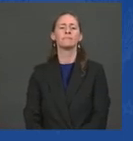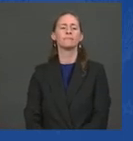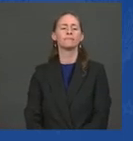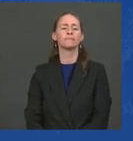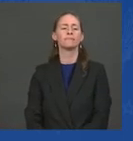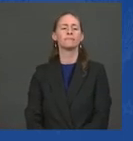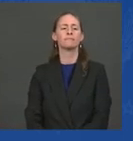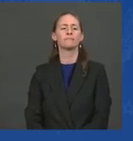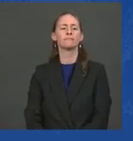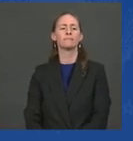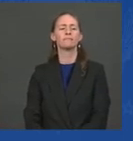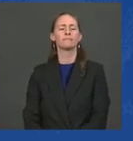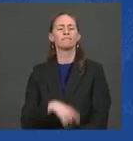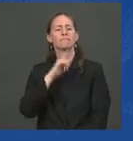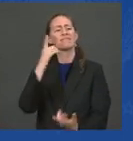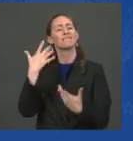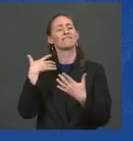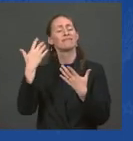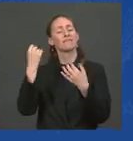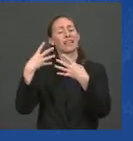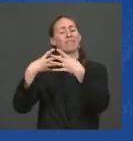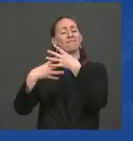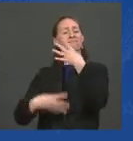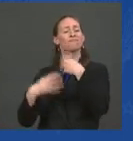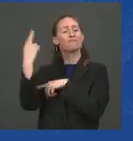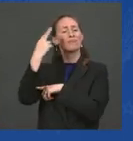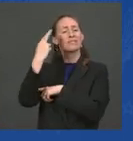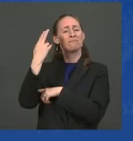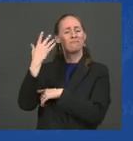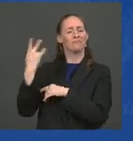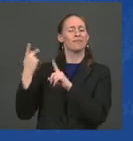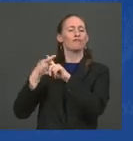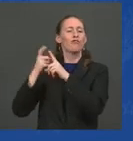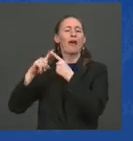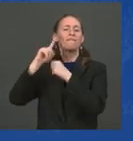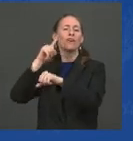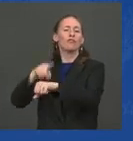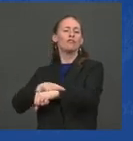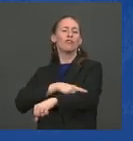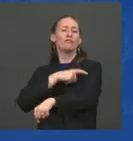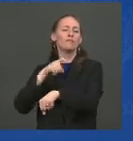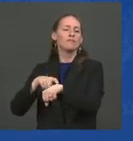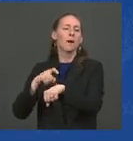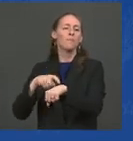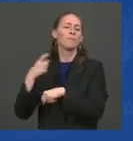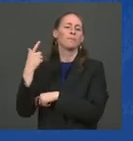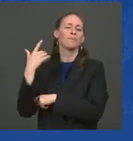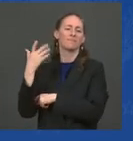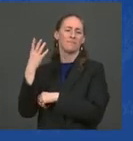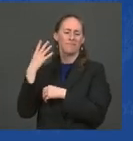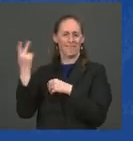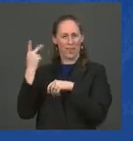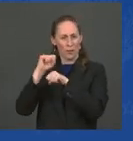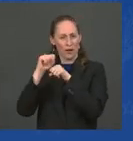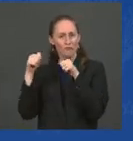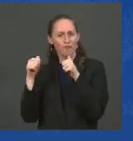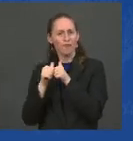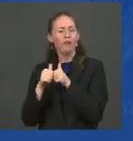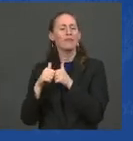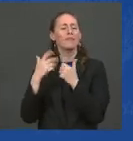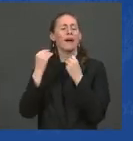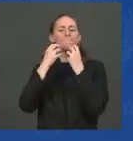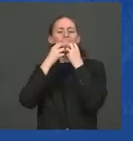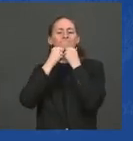friendship. In all our years together, I know of no other Senate colleague with whom I served who cared more or fought